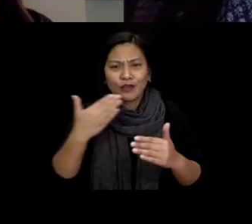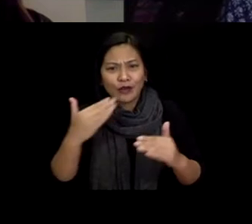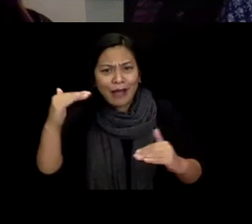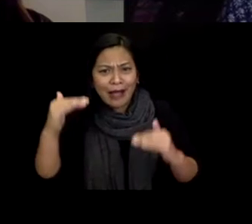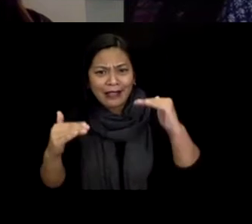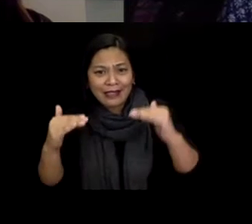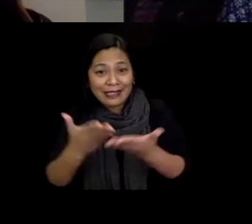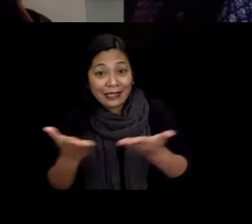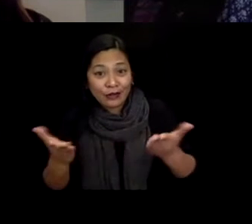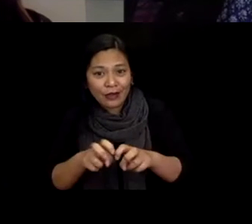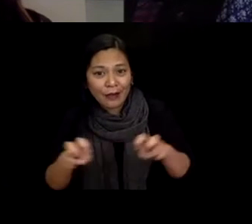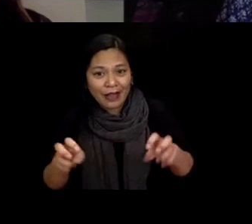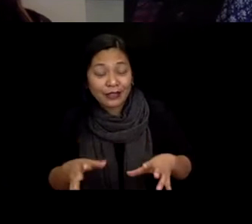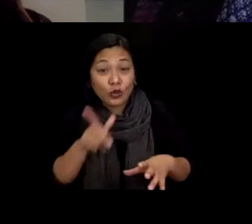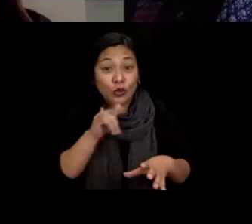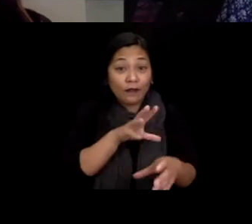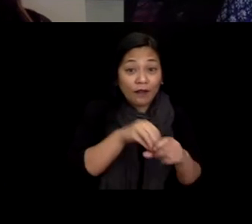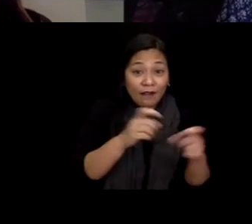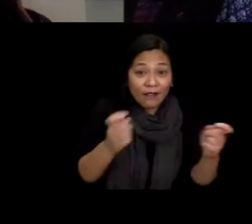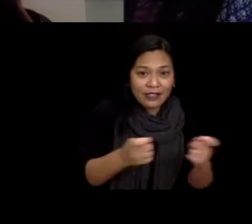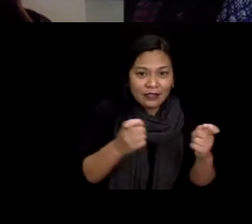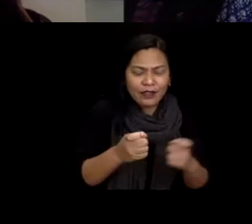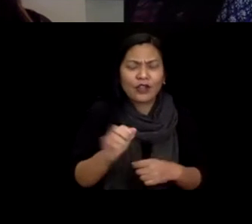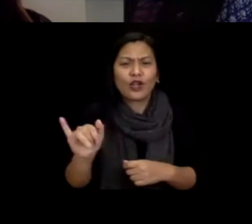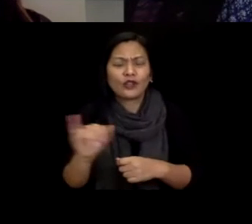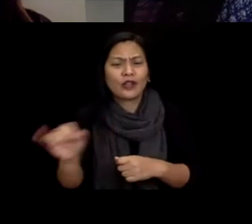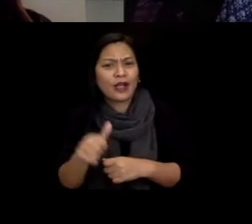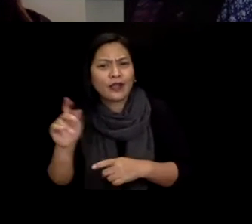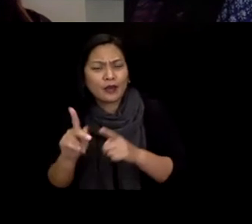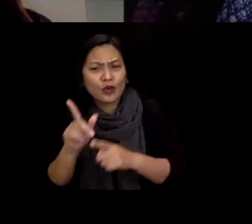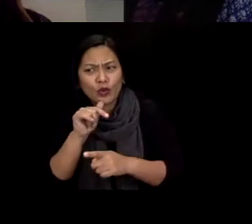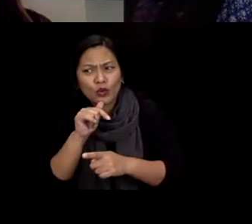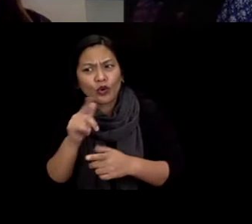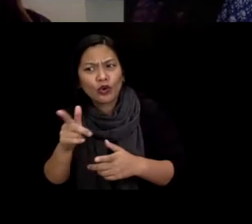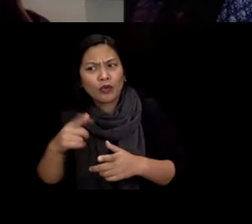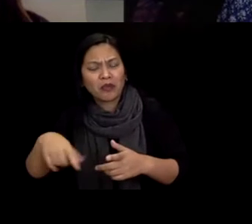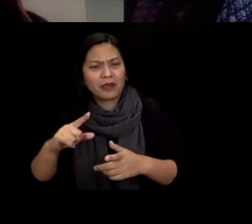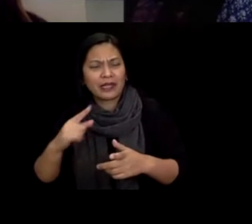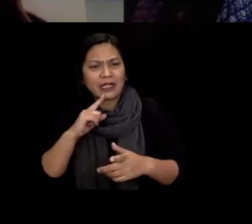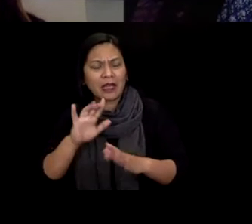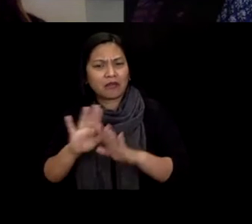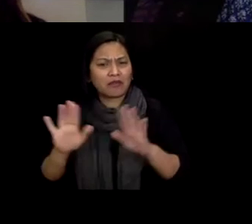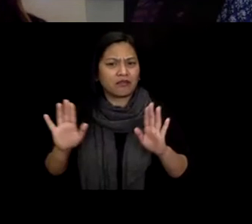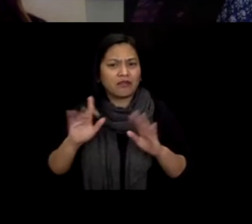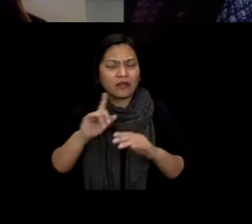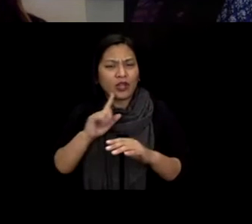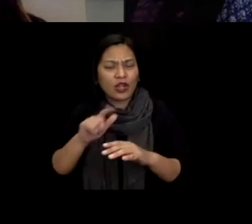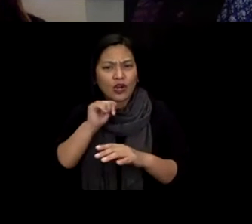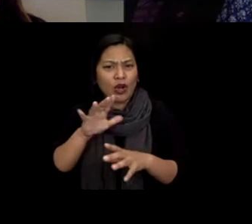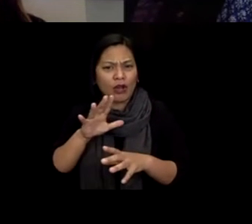festival planning at the moment, and folks who have intentionally decided to take a moratorium